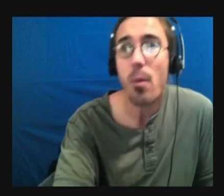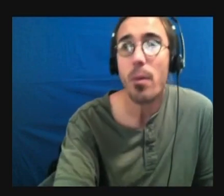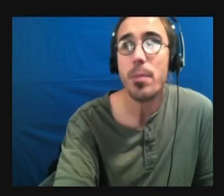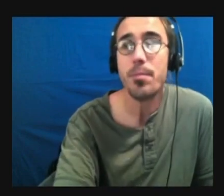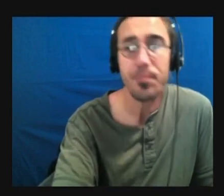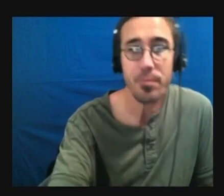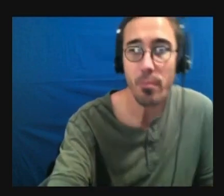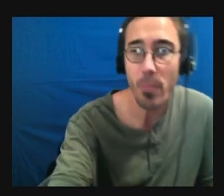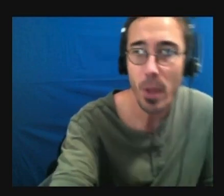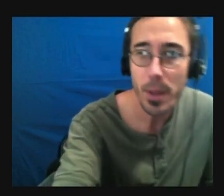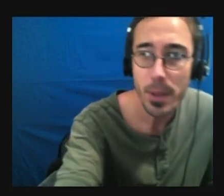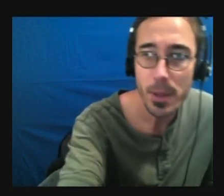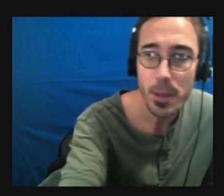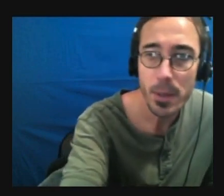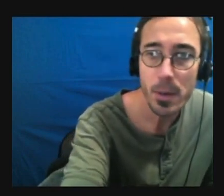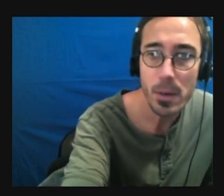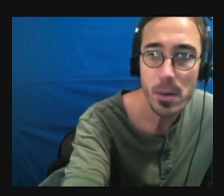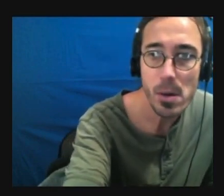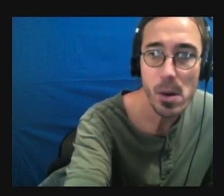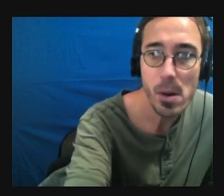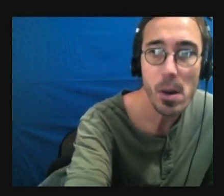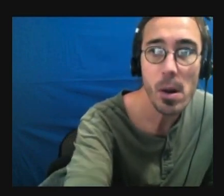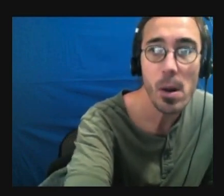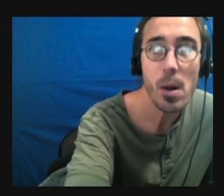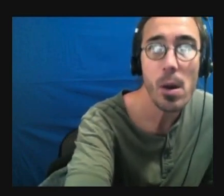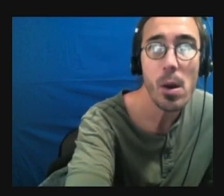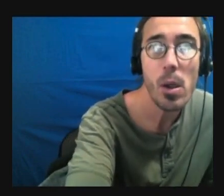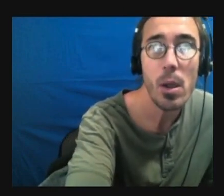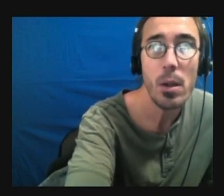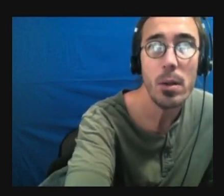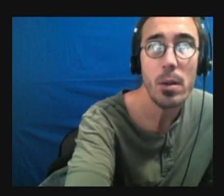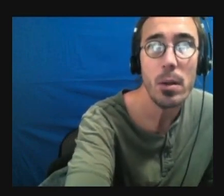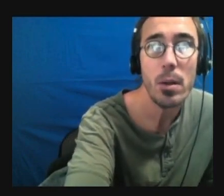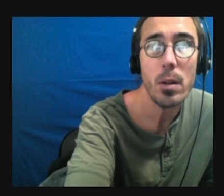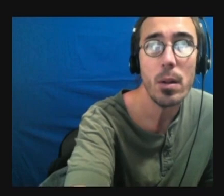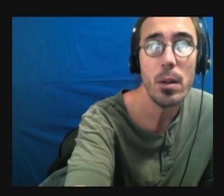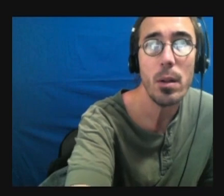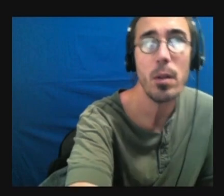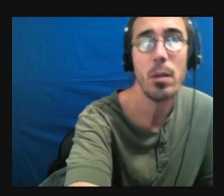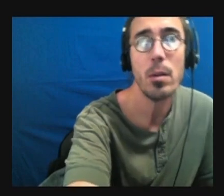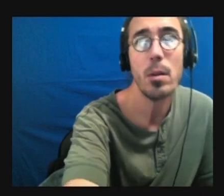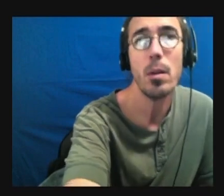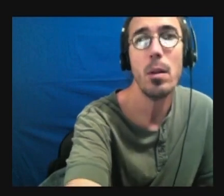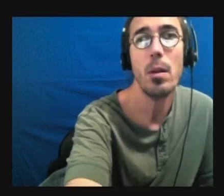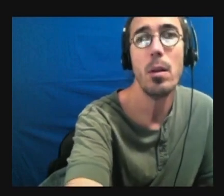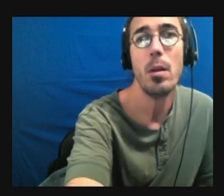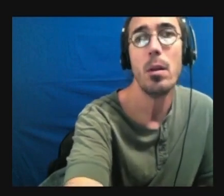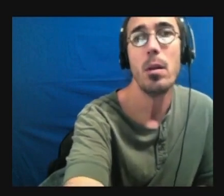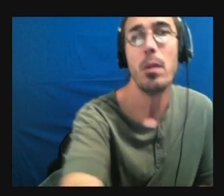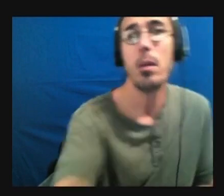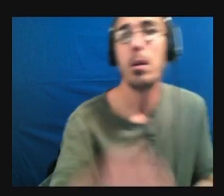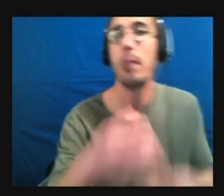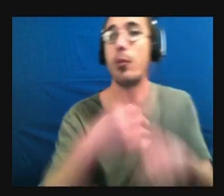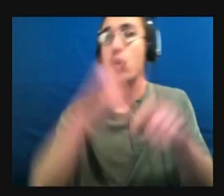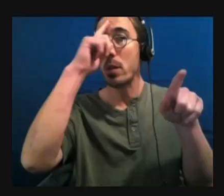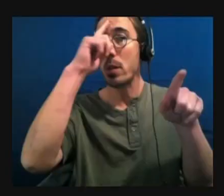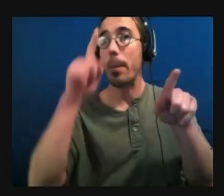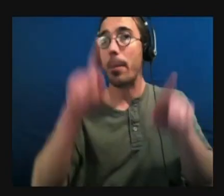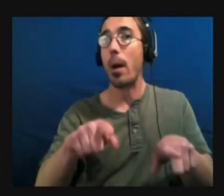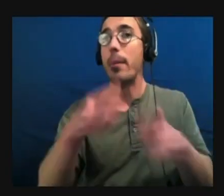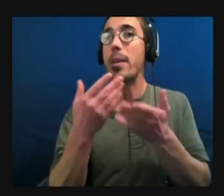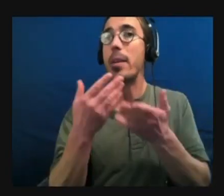So Tiffany says, to respond to that question, for consent, I needed to learn by examples of